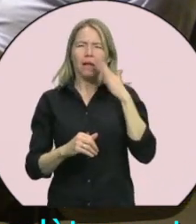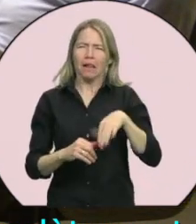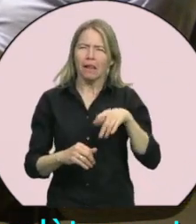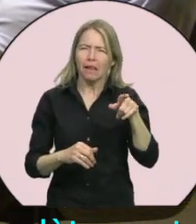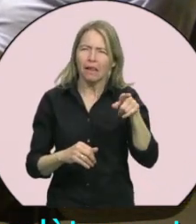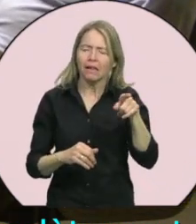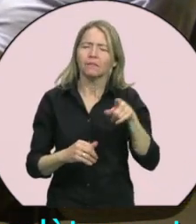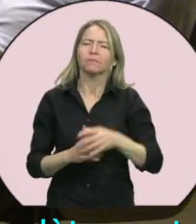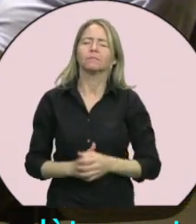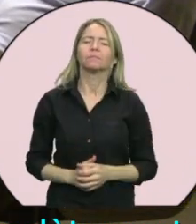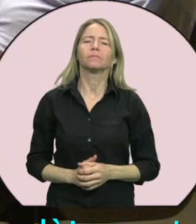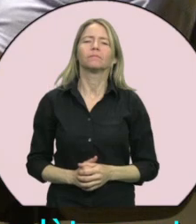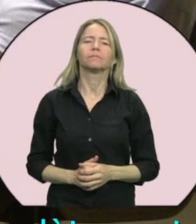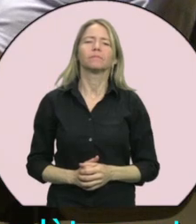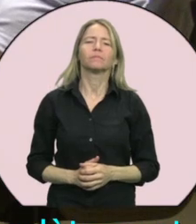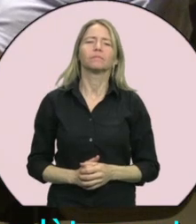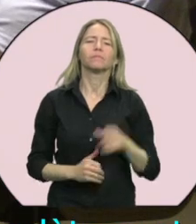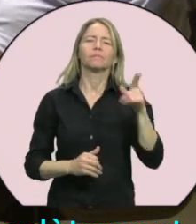ill. And